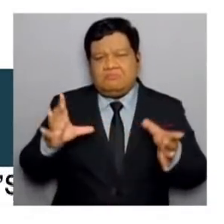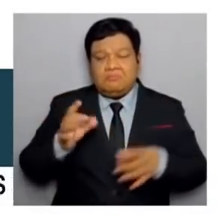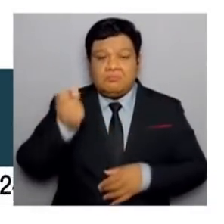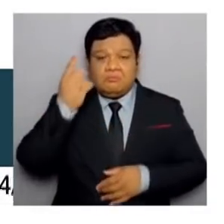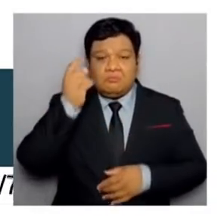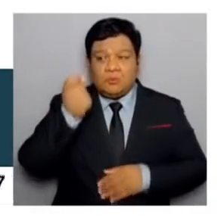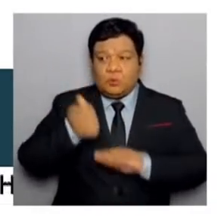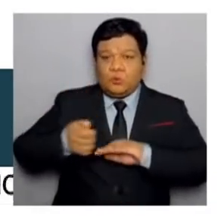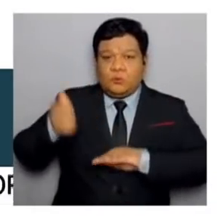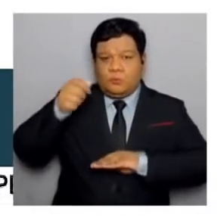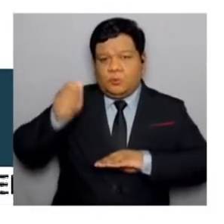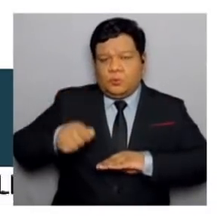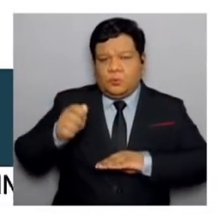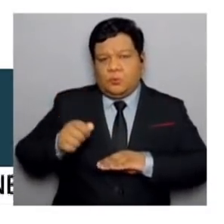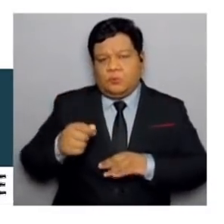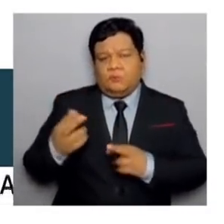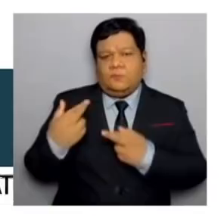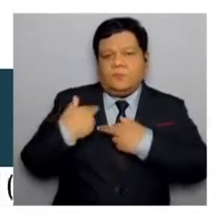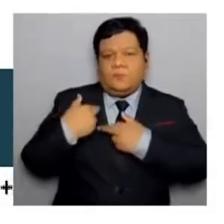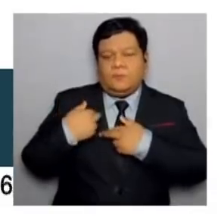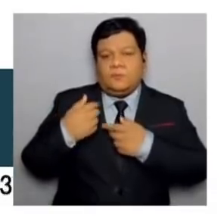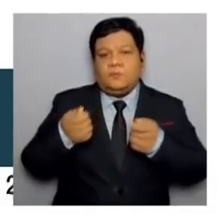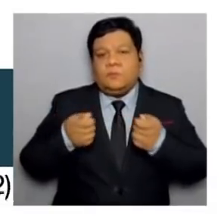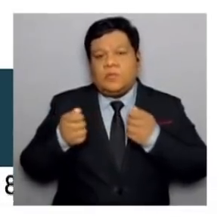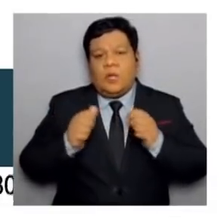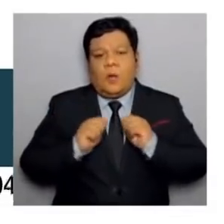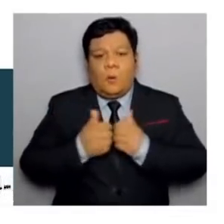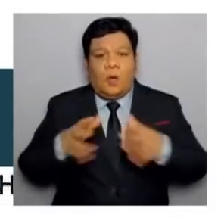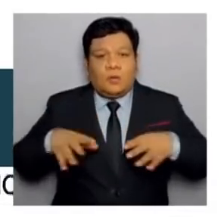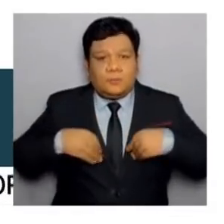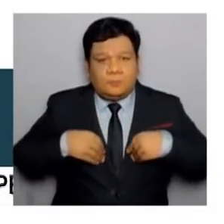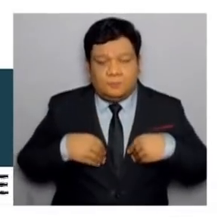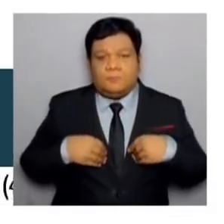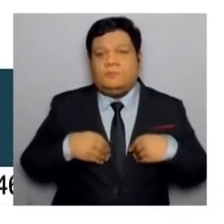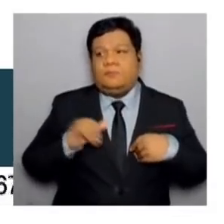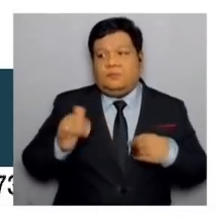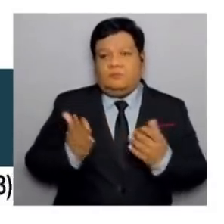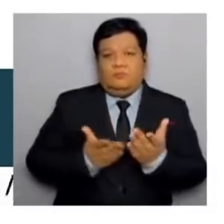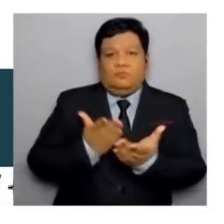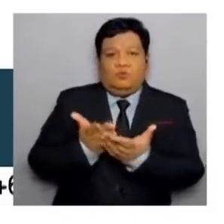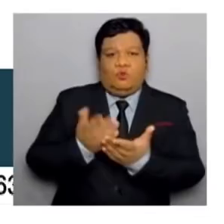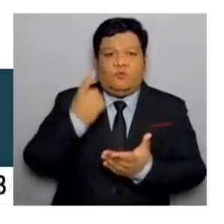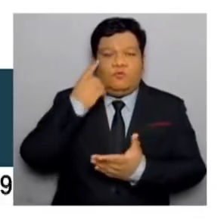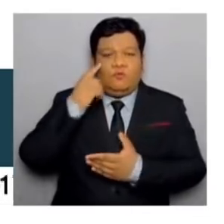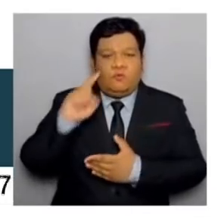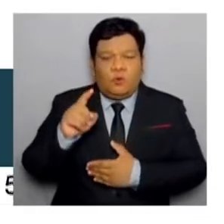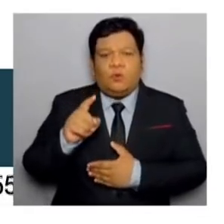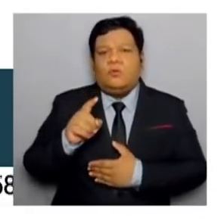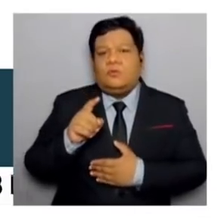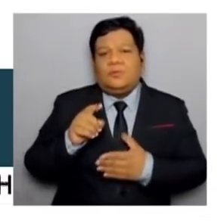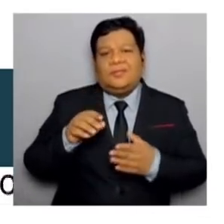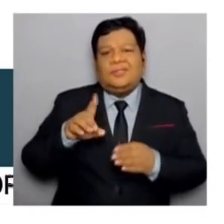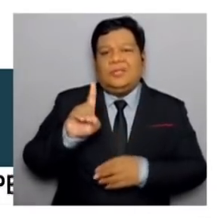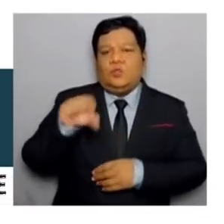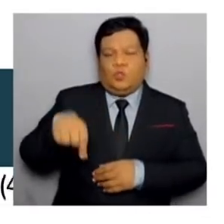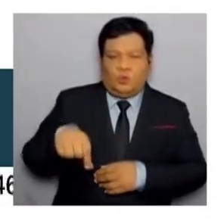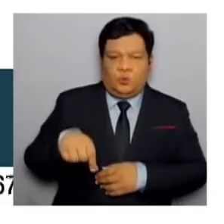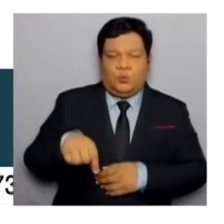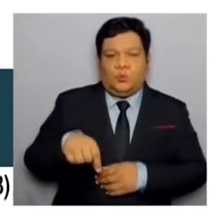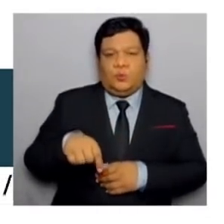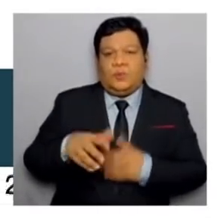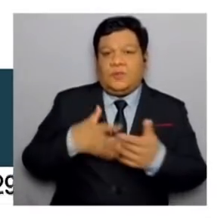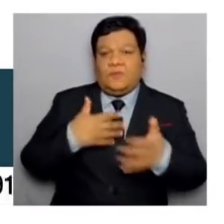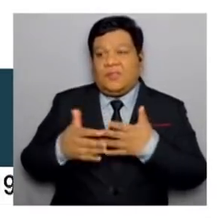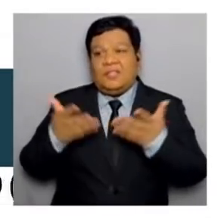Court has the residual jurisdiction to entertain the petition for certiorari filed by the petitioners even after